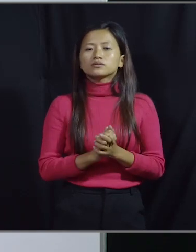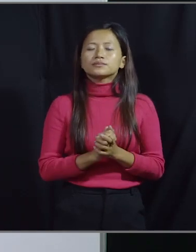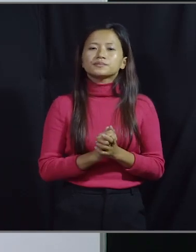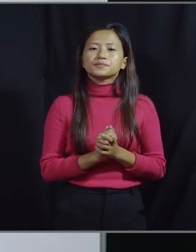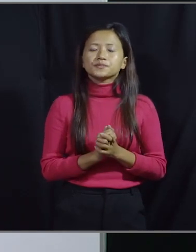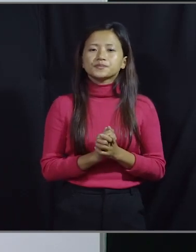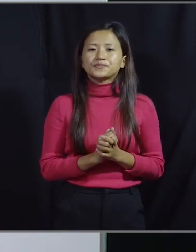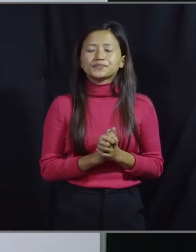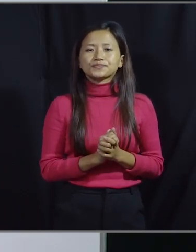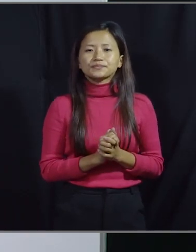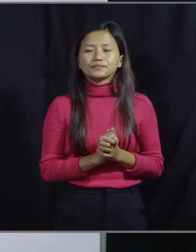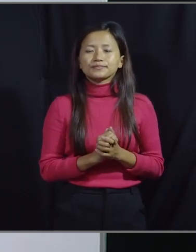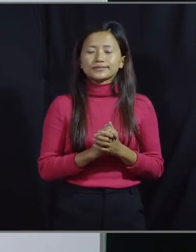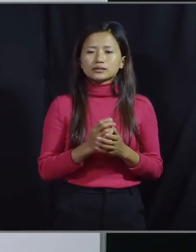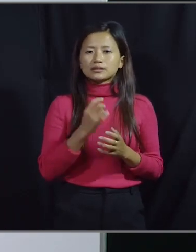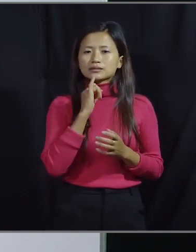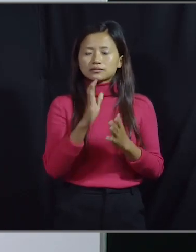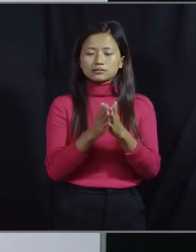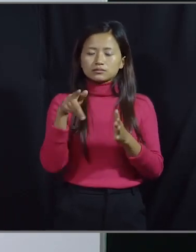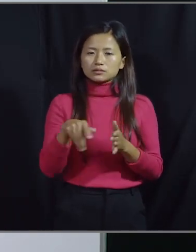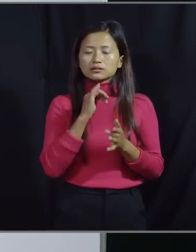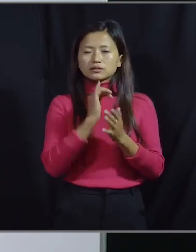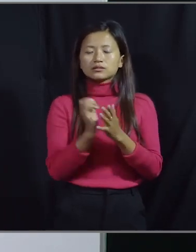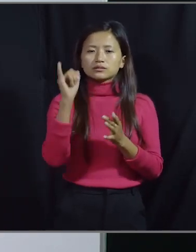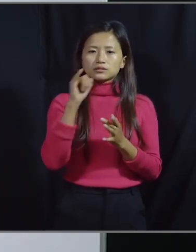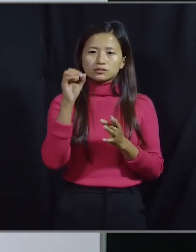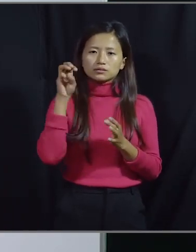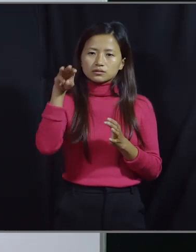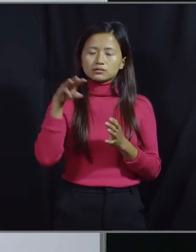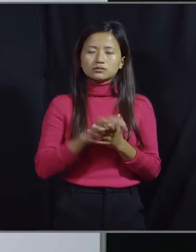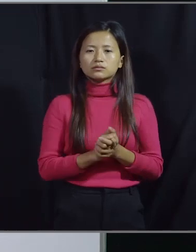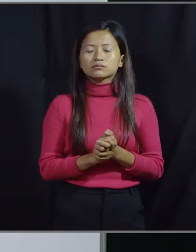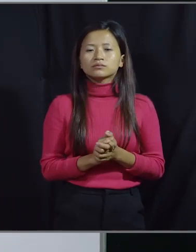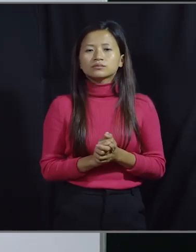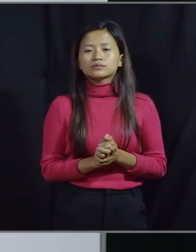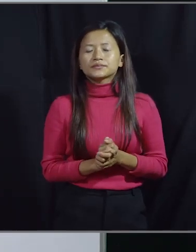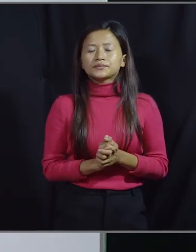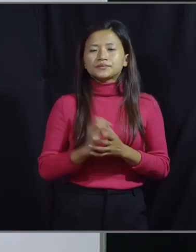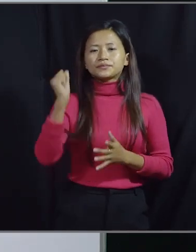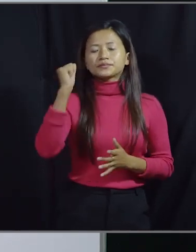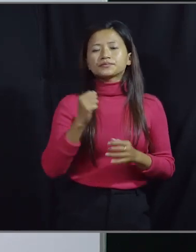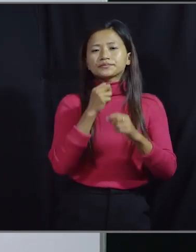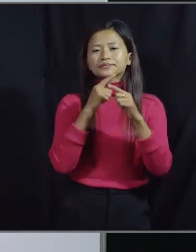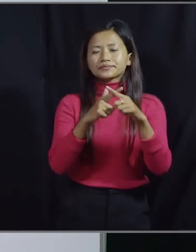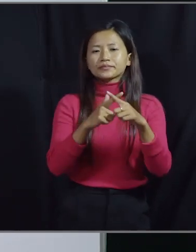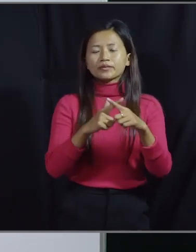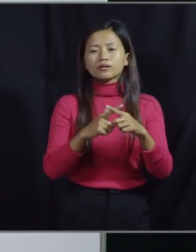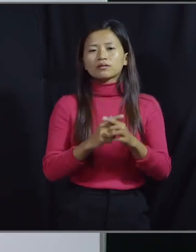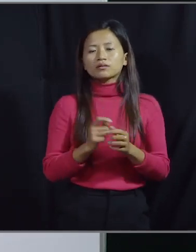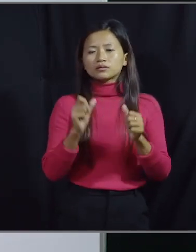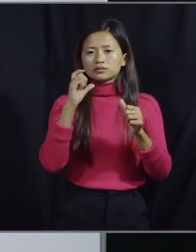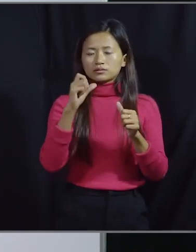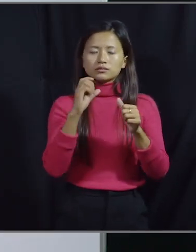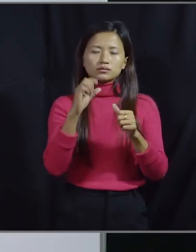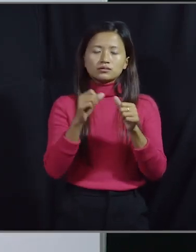is 6,000. Z has to give 6,000. So X capital account